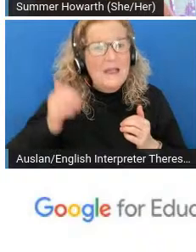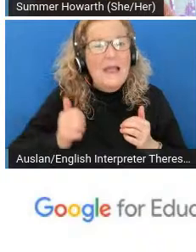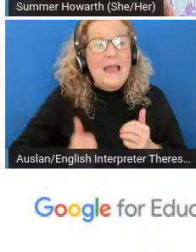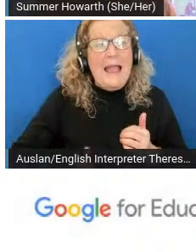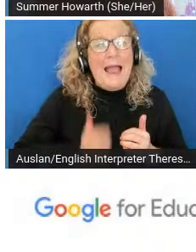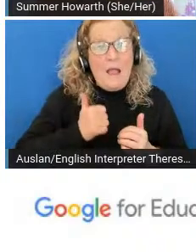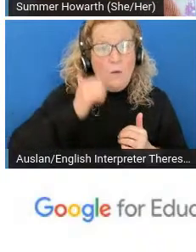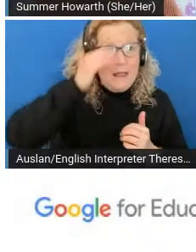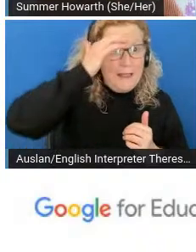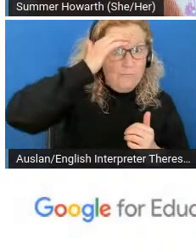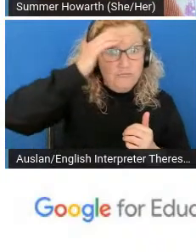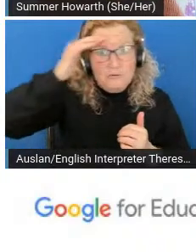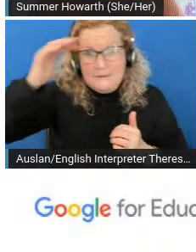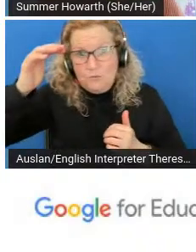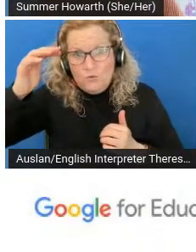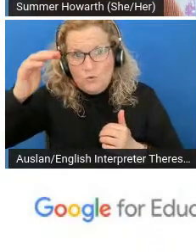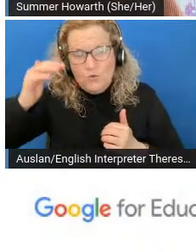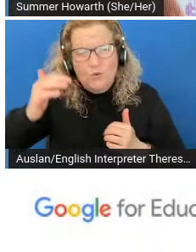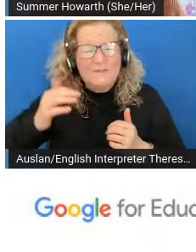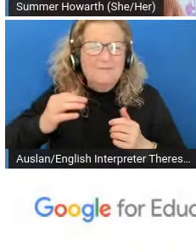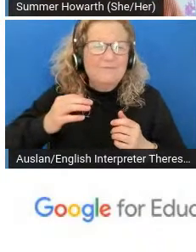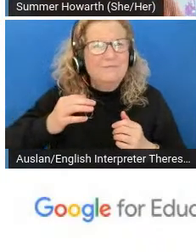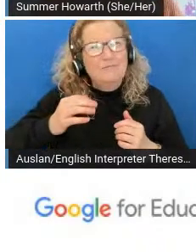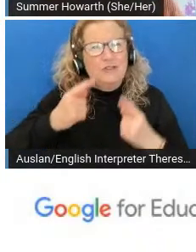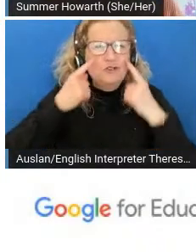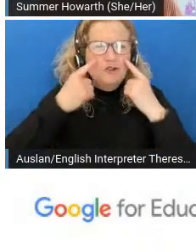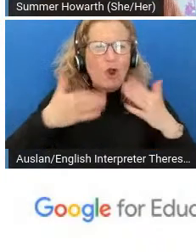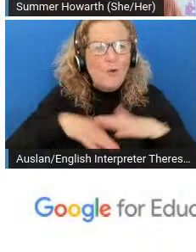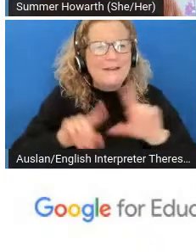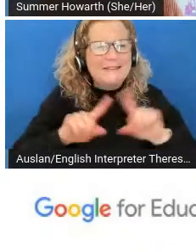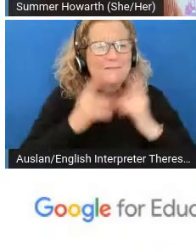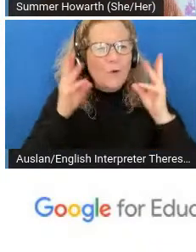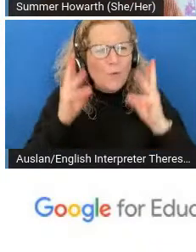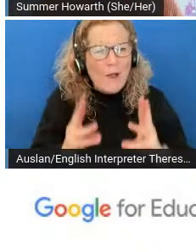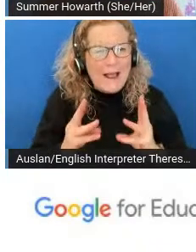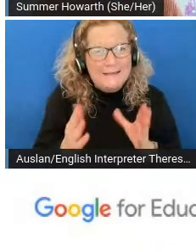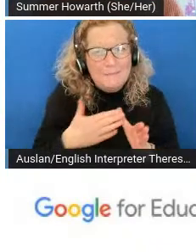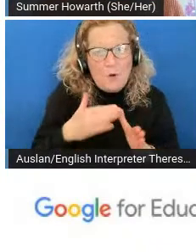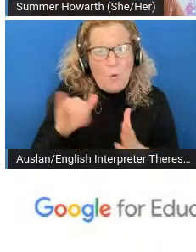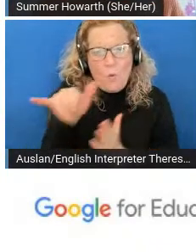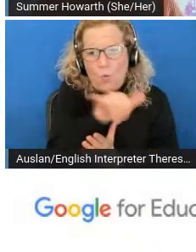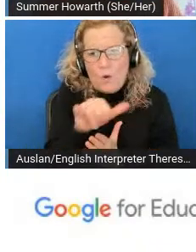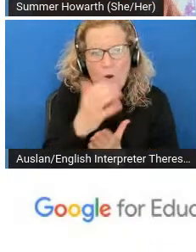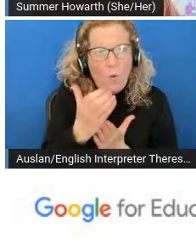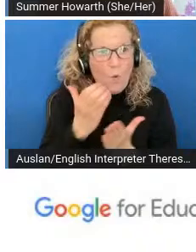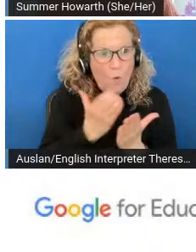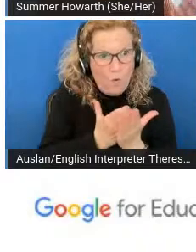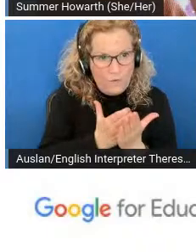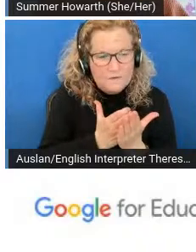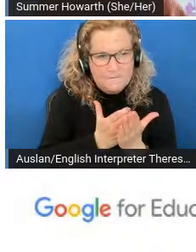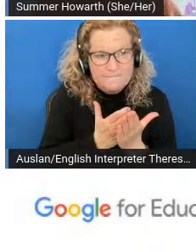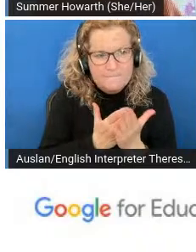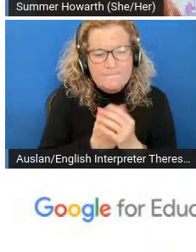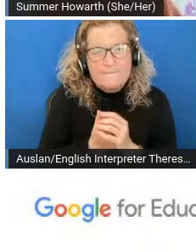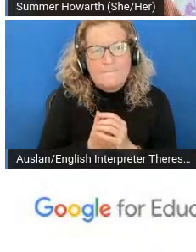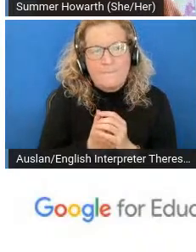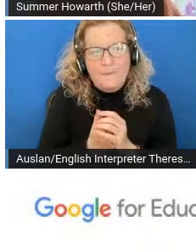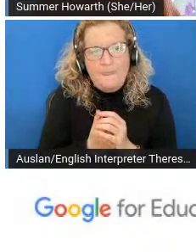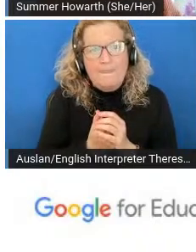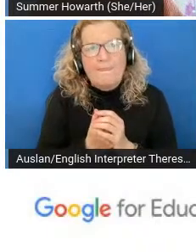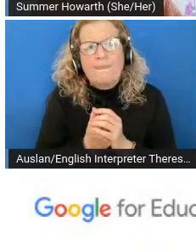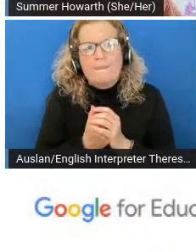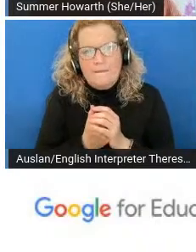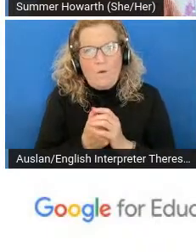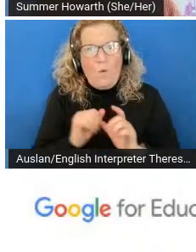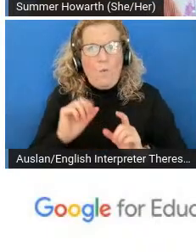in some different ways, depending on which course we are in. So if we have a look at what it is that we are designing